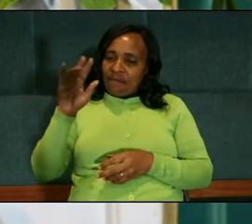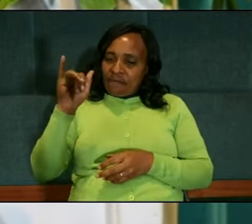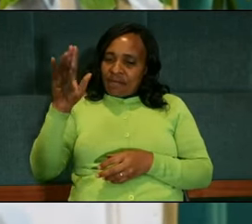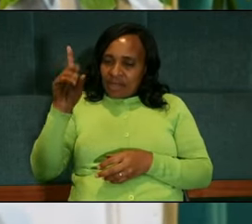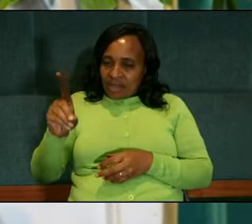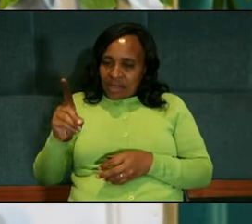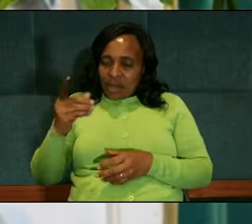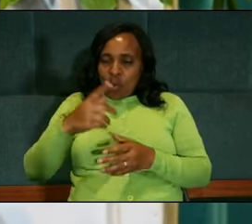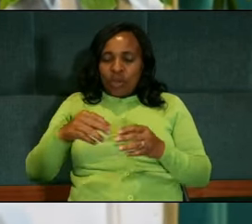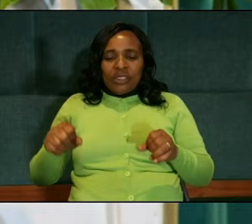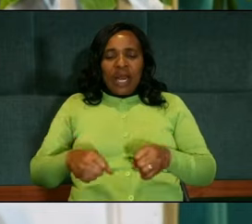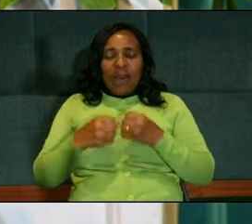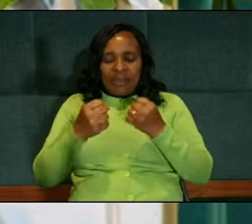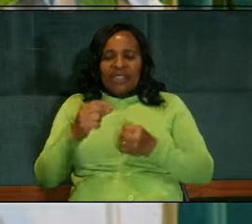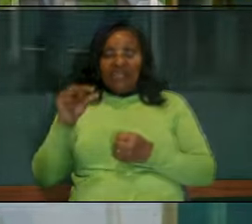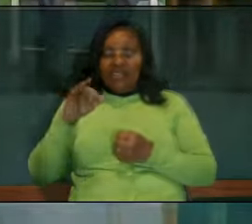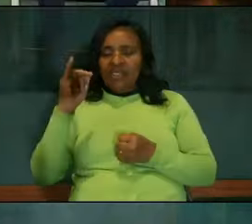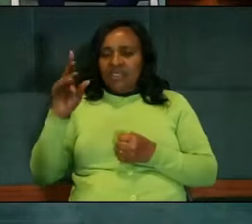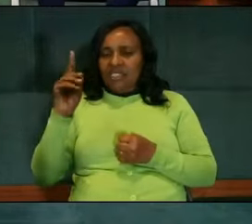What happens here, Gideon?